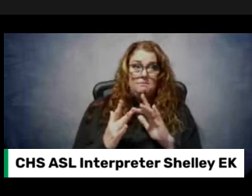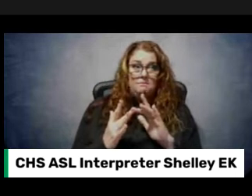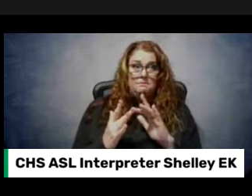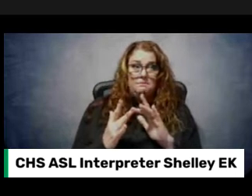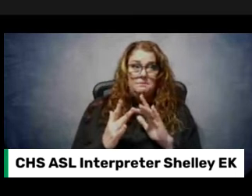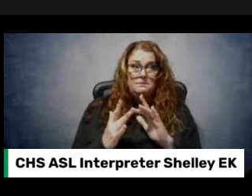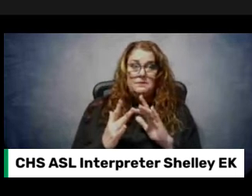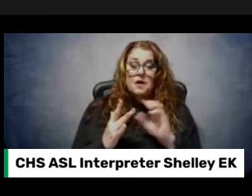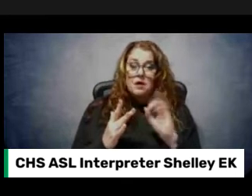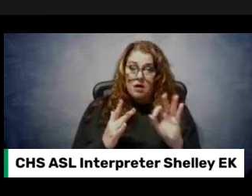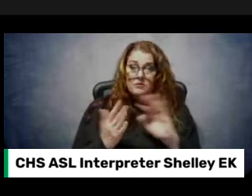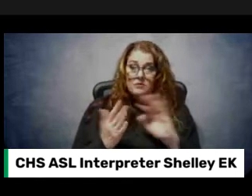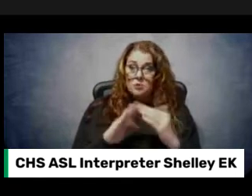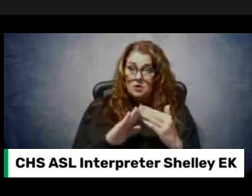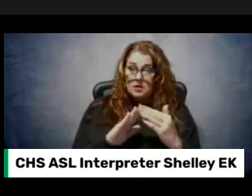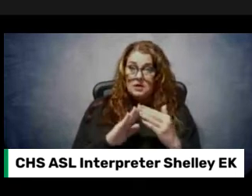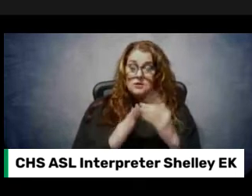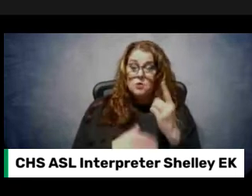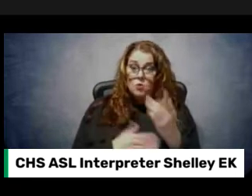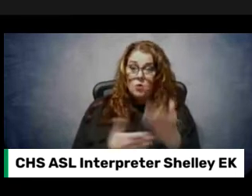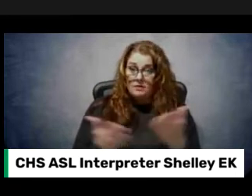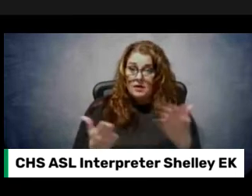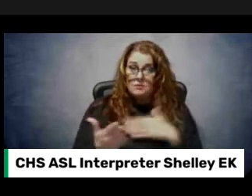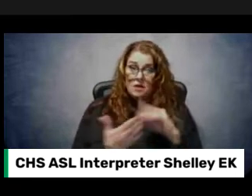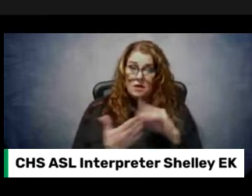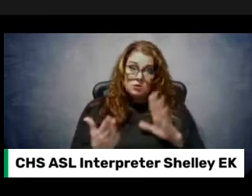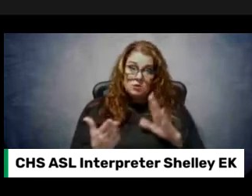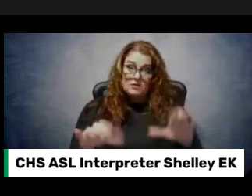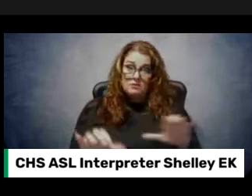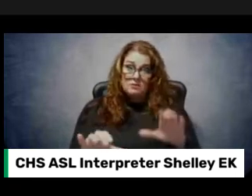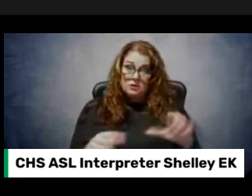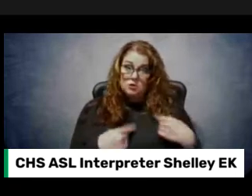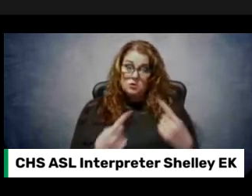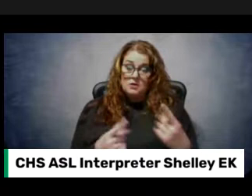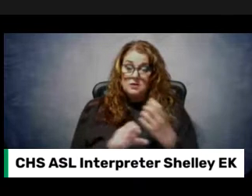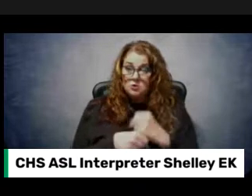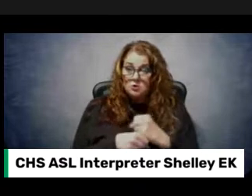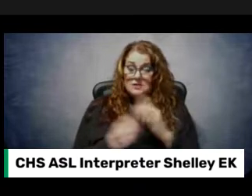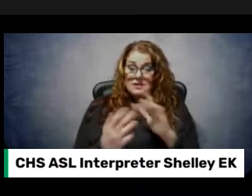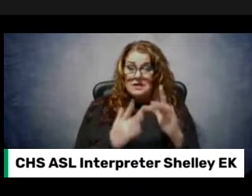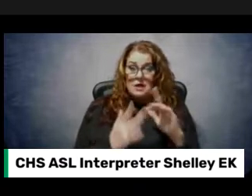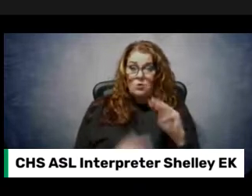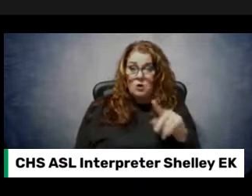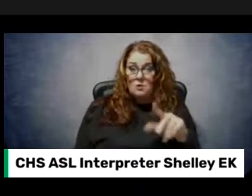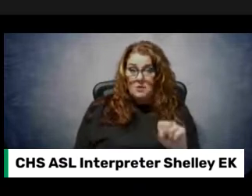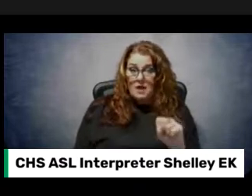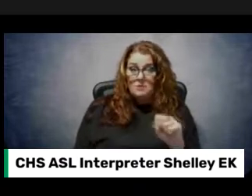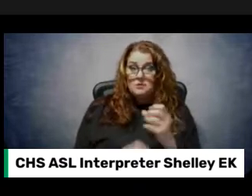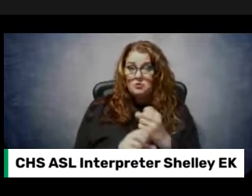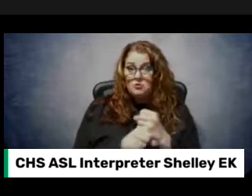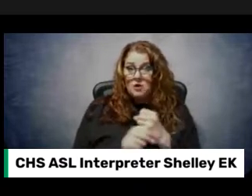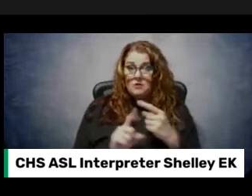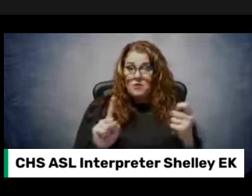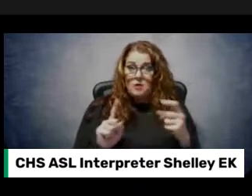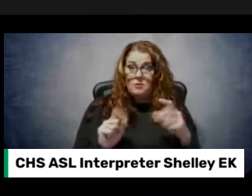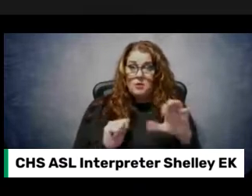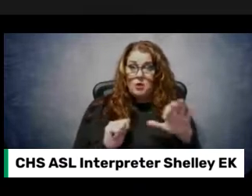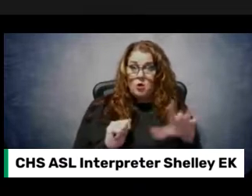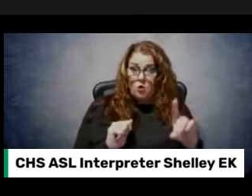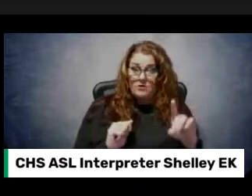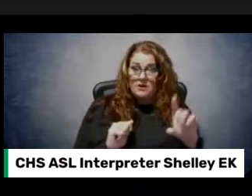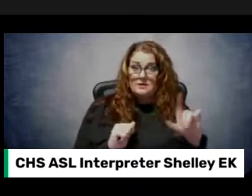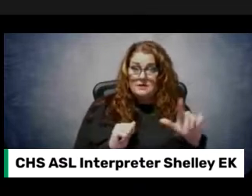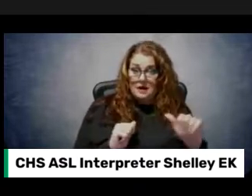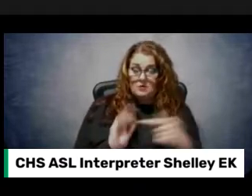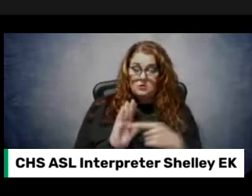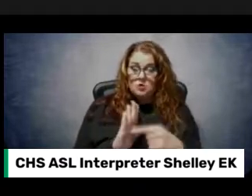of community. And so one thing that my students have been doing is producing network maps derived from coded data that show